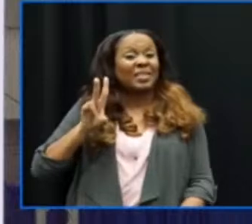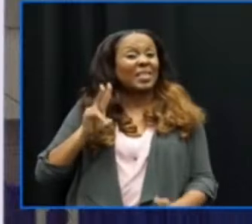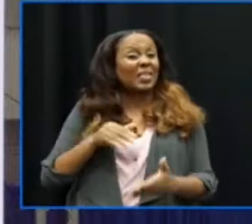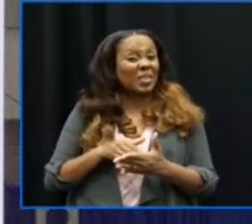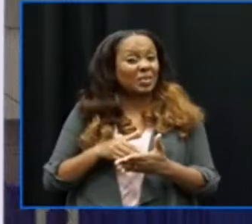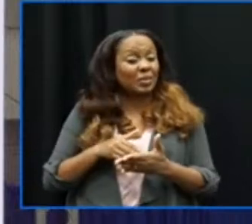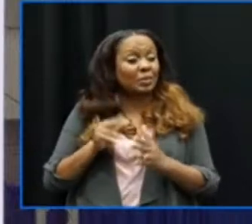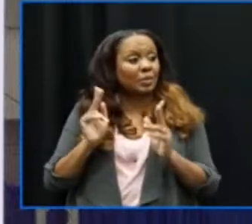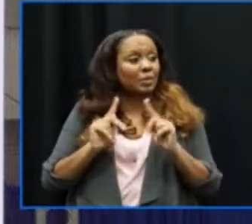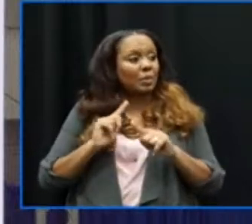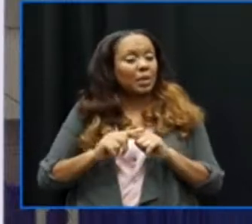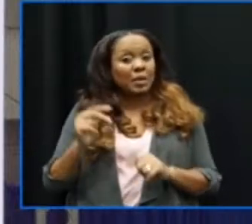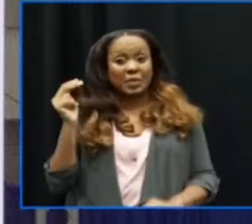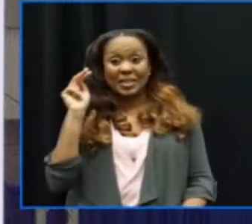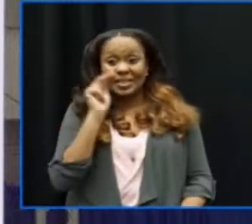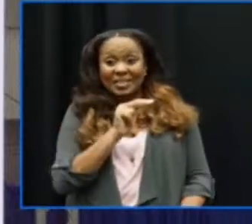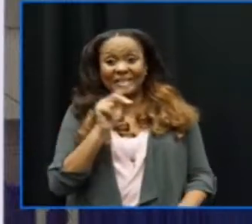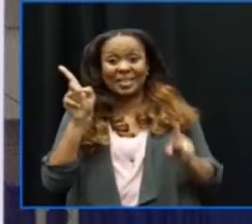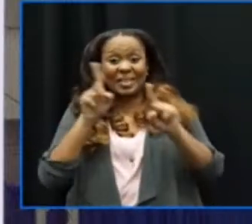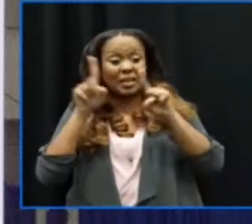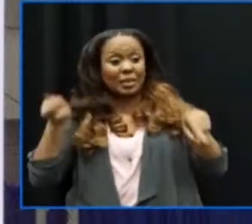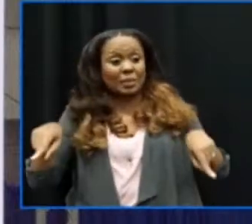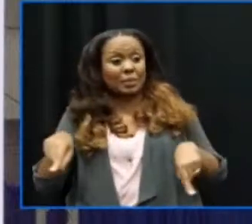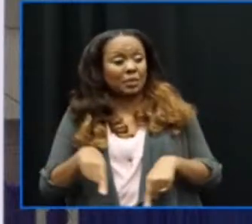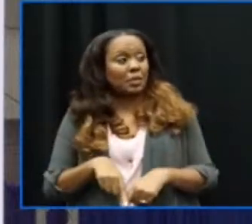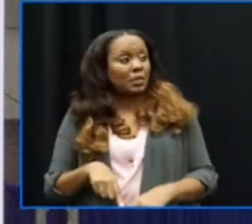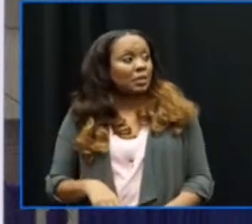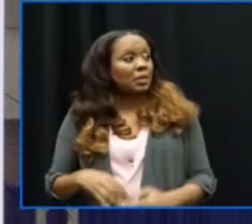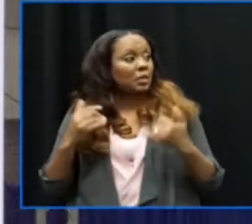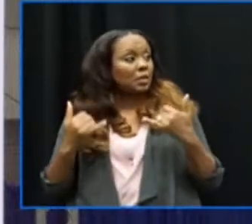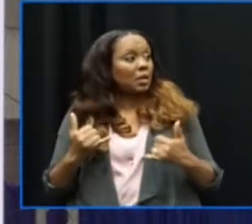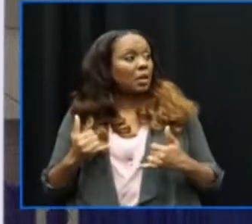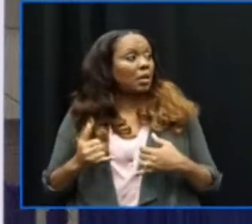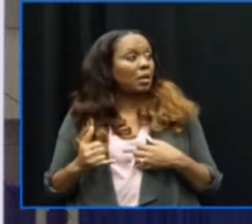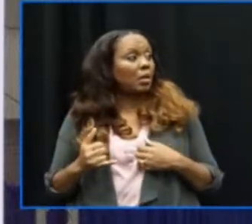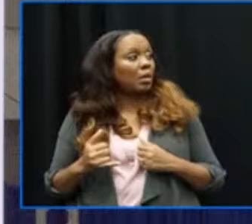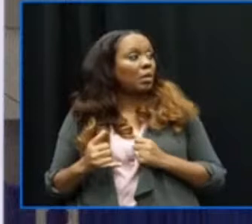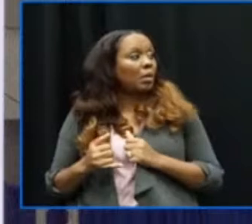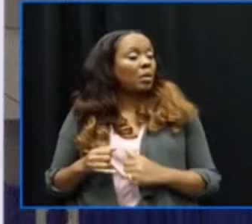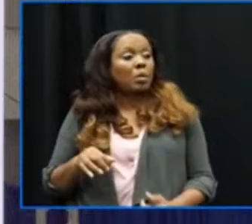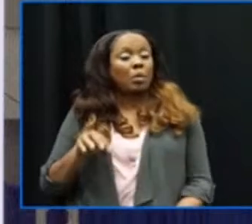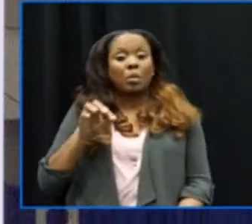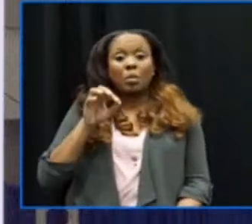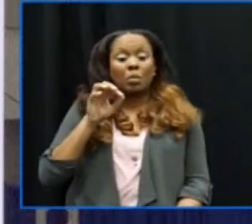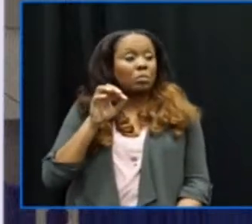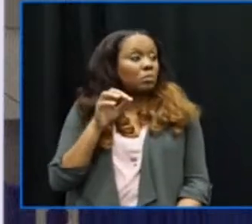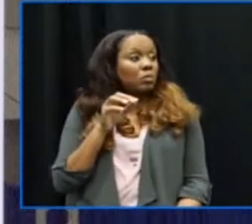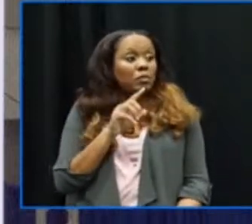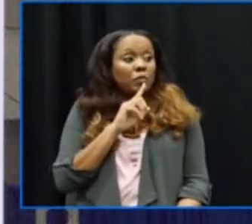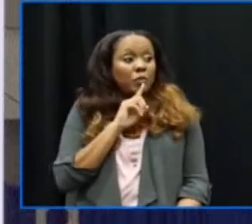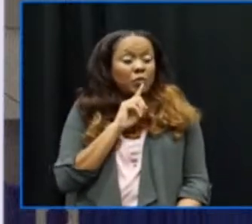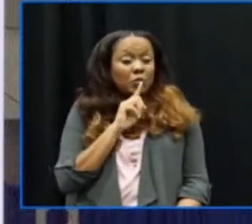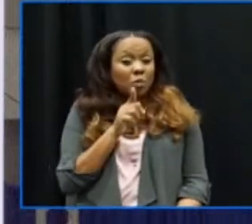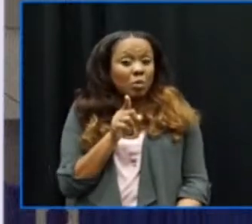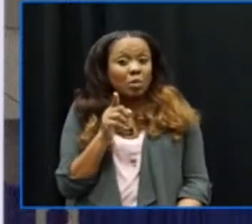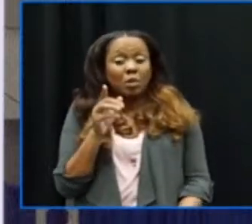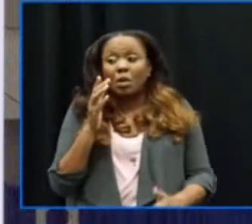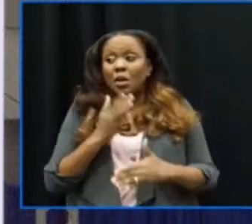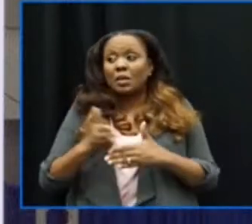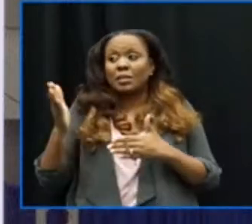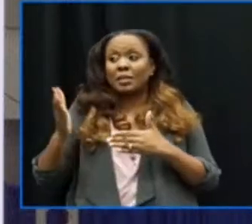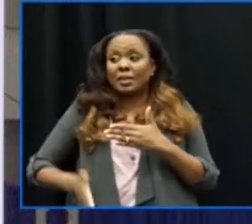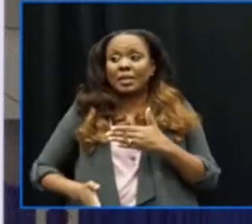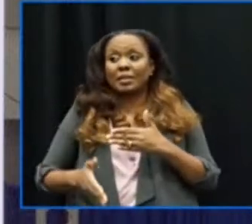Regrettably, look at where we are at the bottom of the screen. We now have, for sure at the end of last